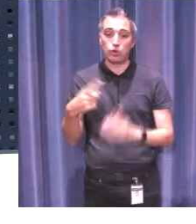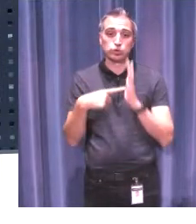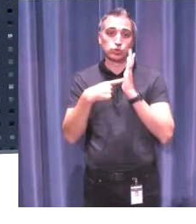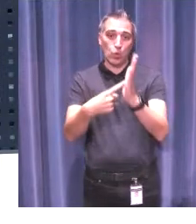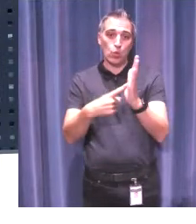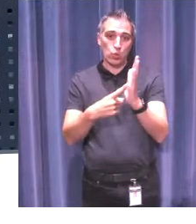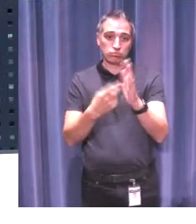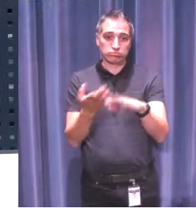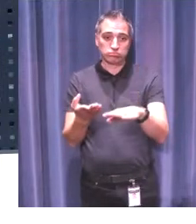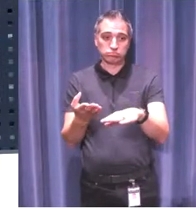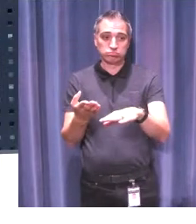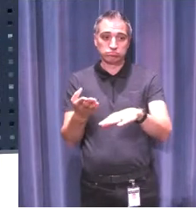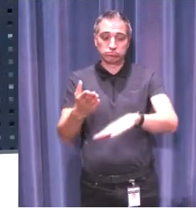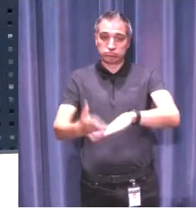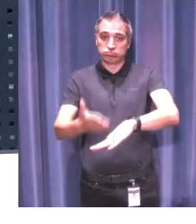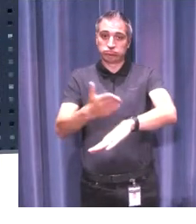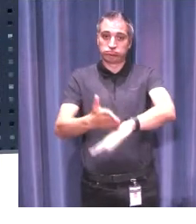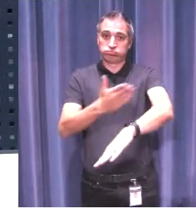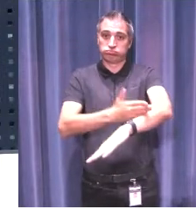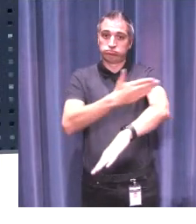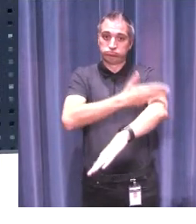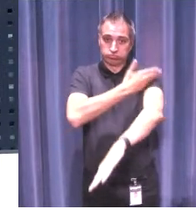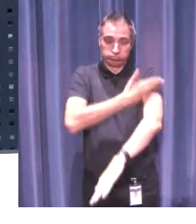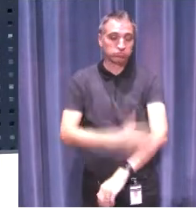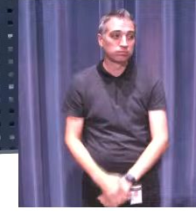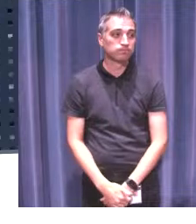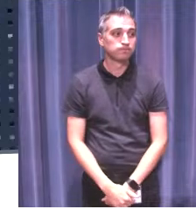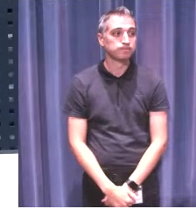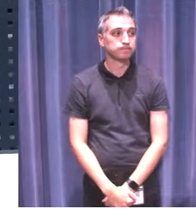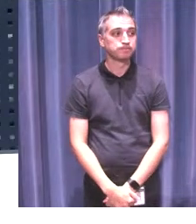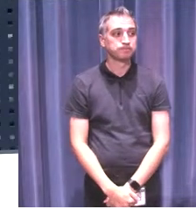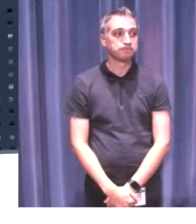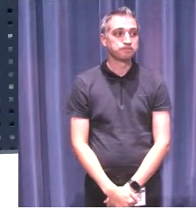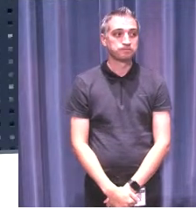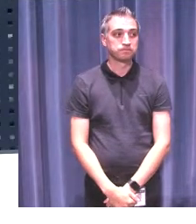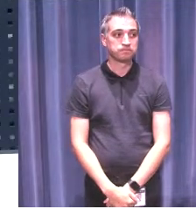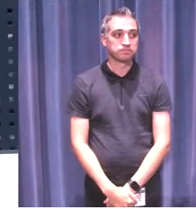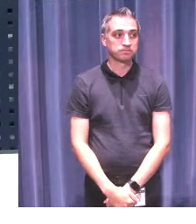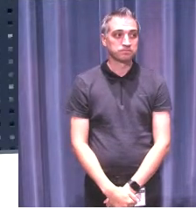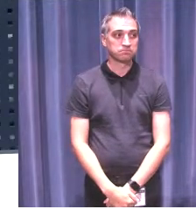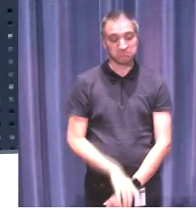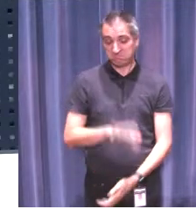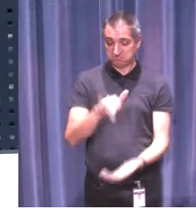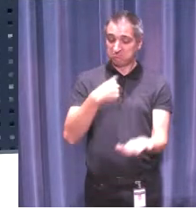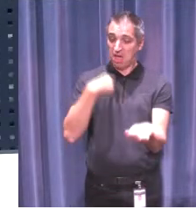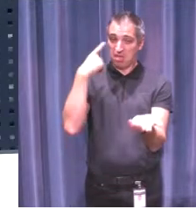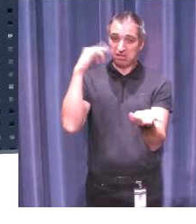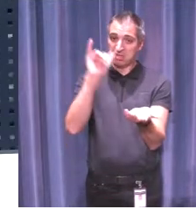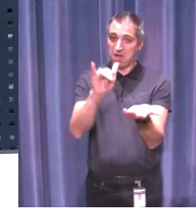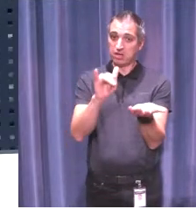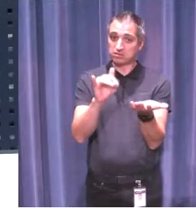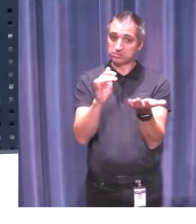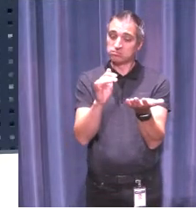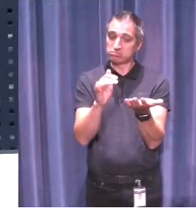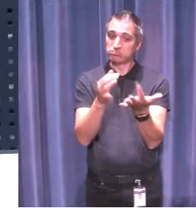improvement. I think that's worthwhile.